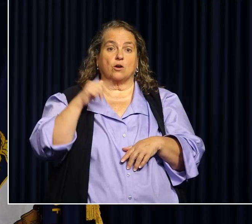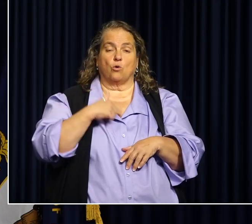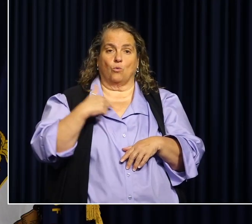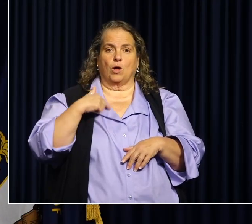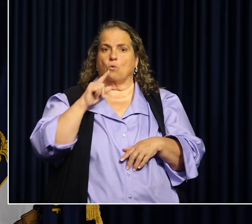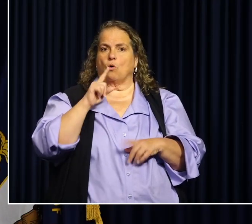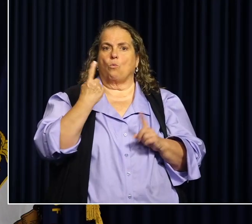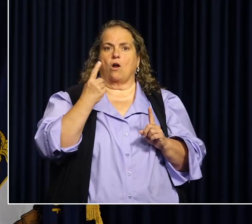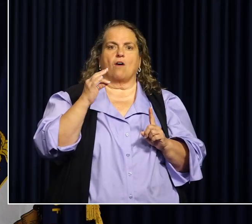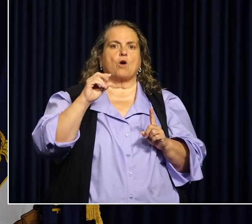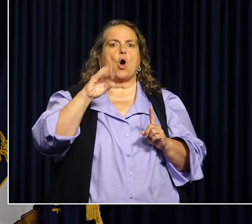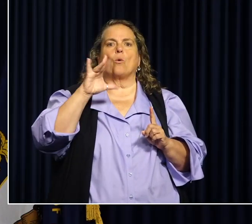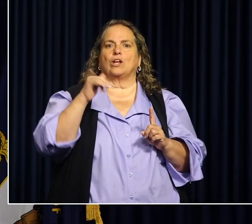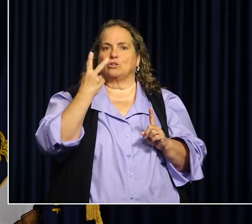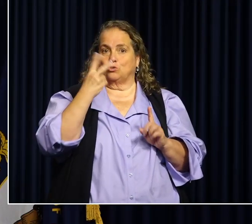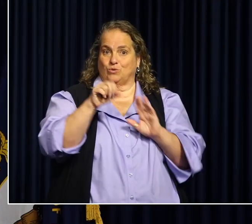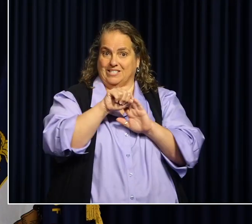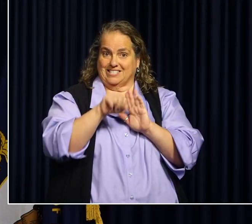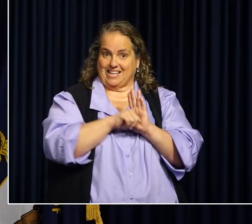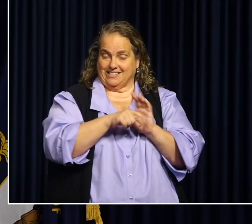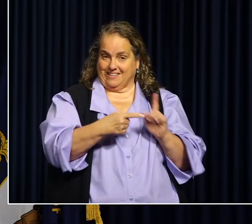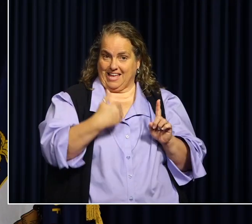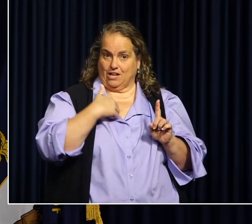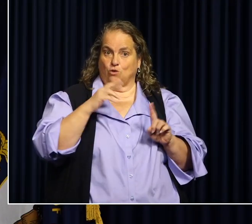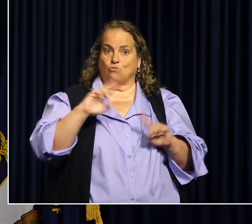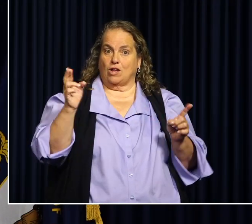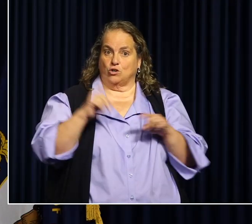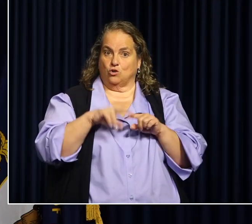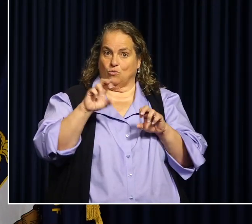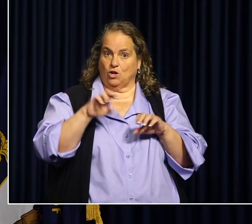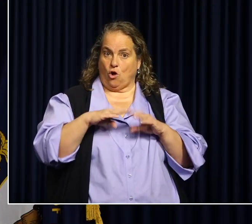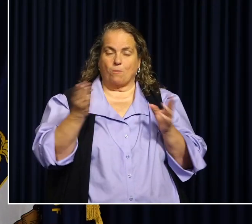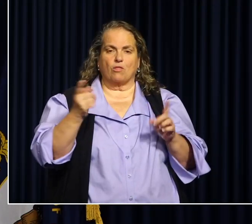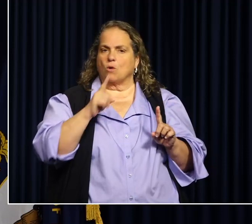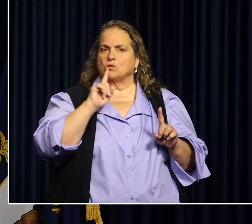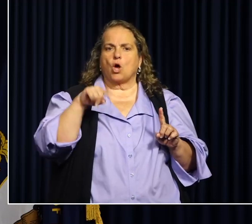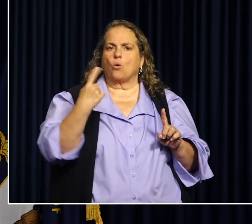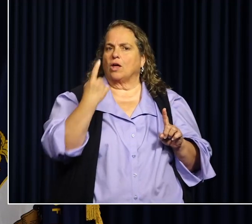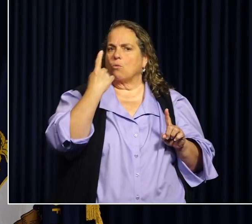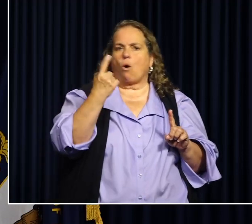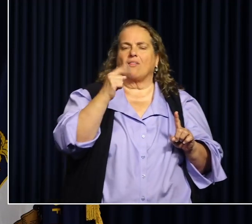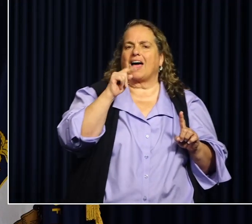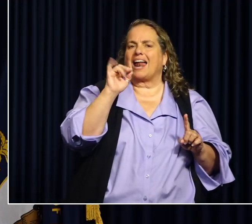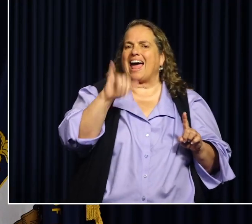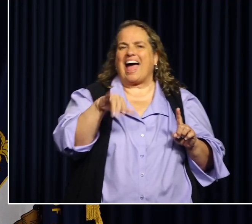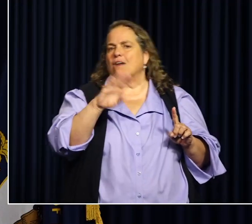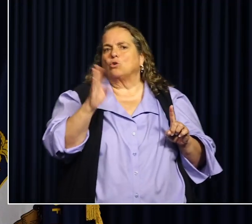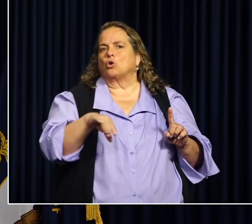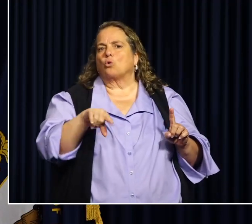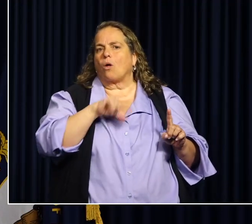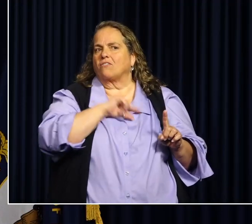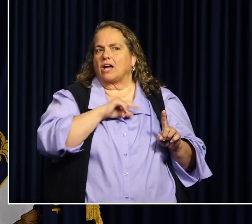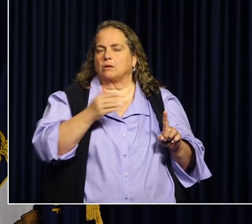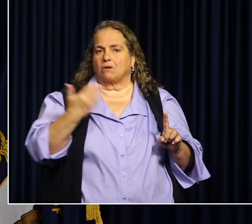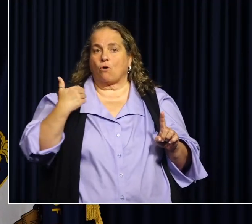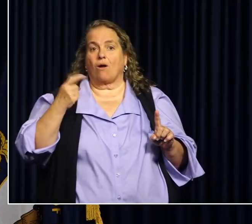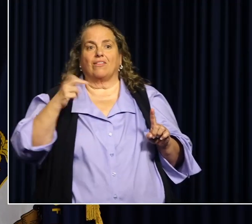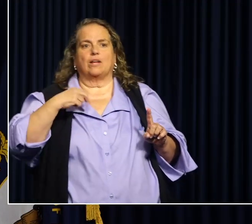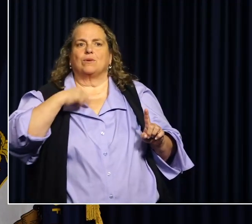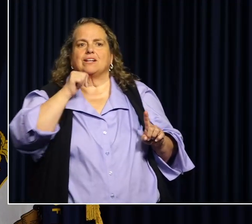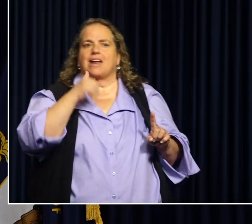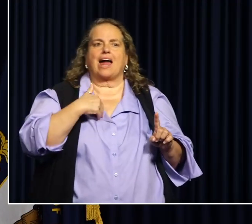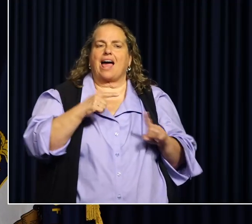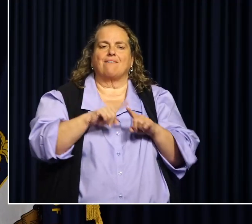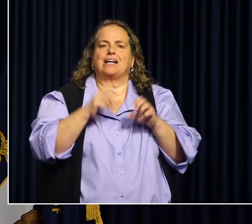of the only two states that they had ready to reopen. There'd only been one that had ever qualified before. And then we didn't have as